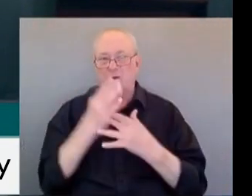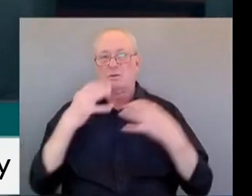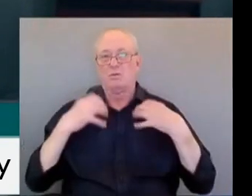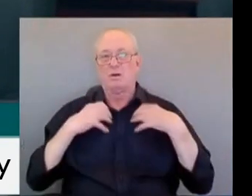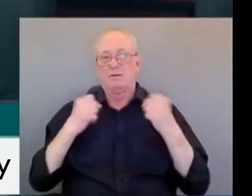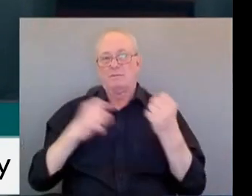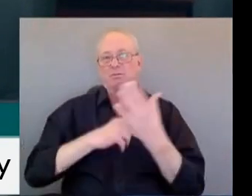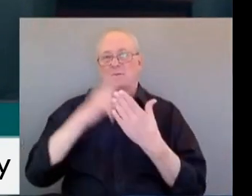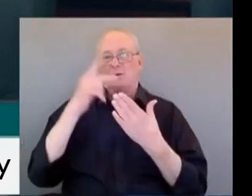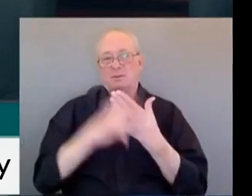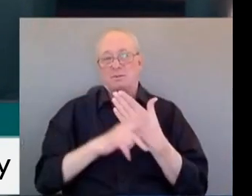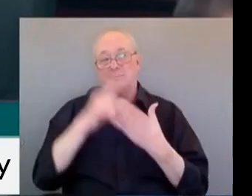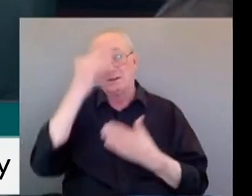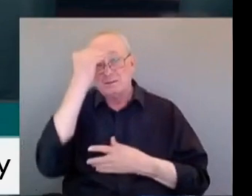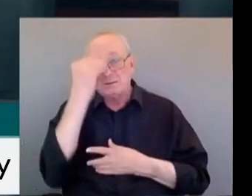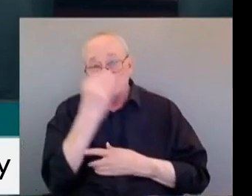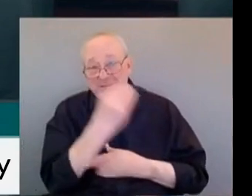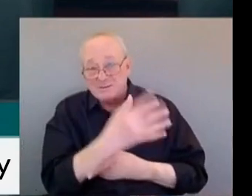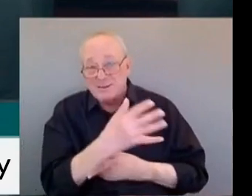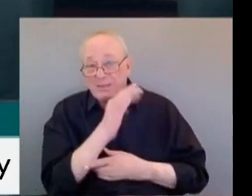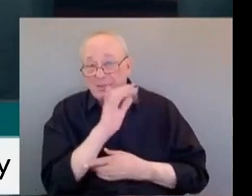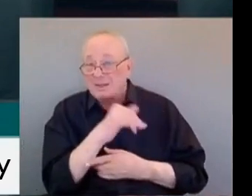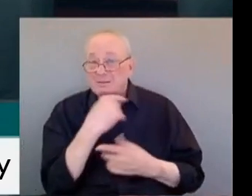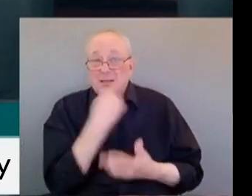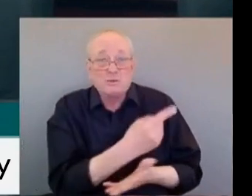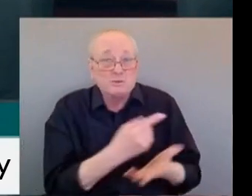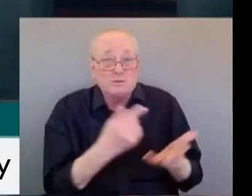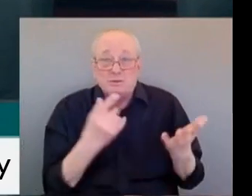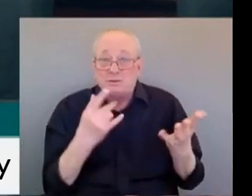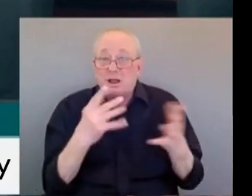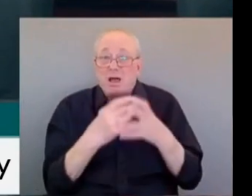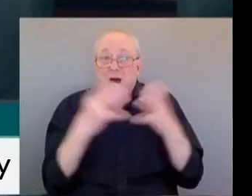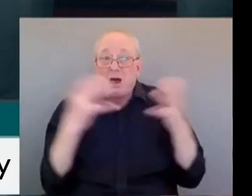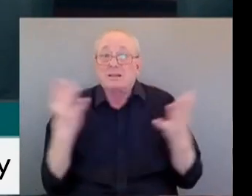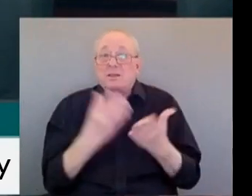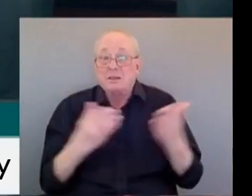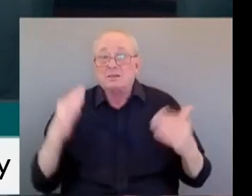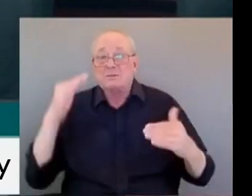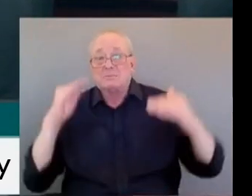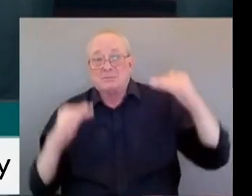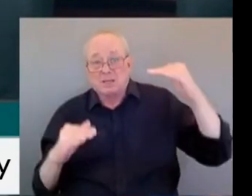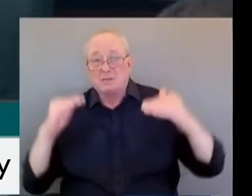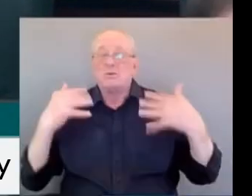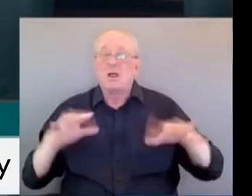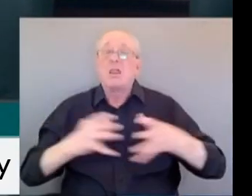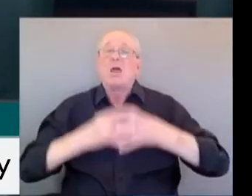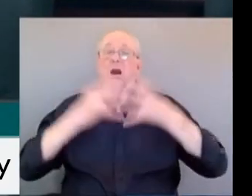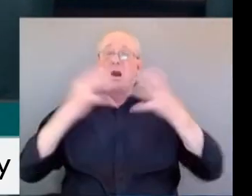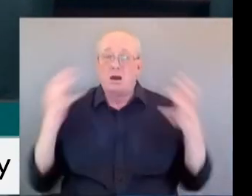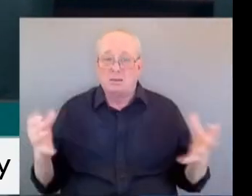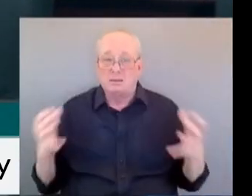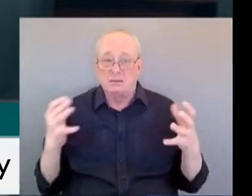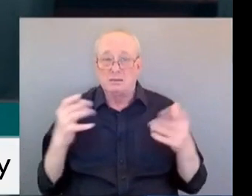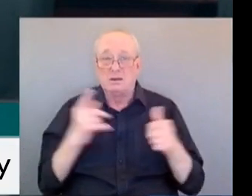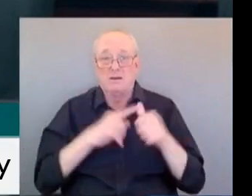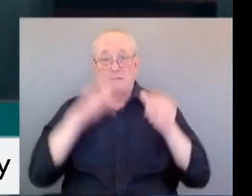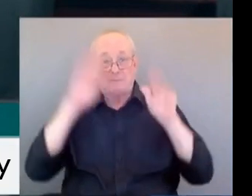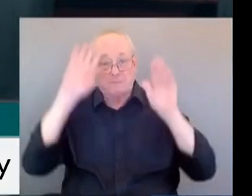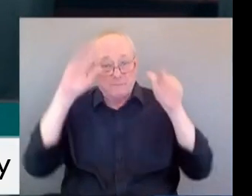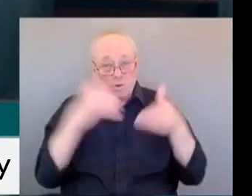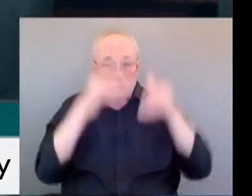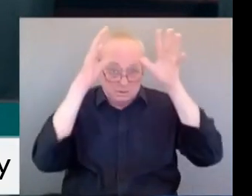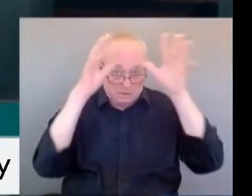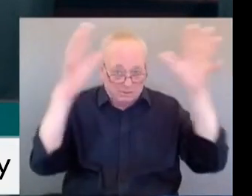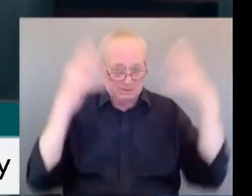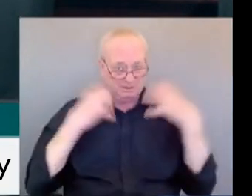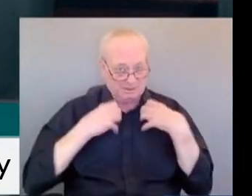we want to focus on habitat for caribou and other species in the region. We, of course, want to enable our